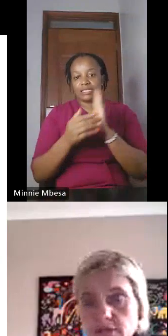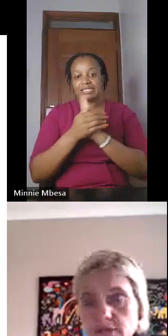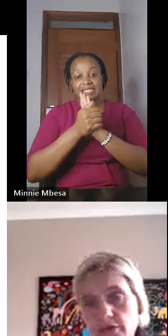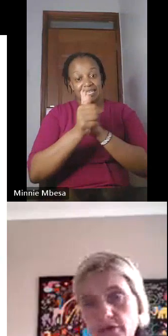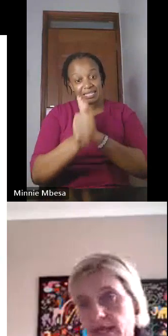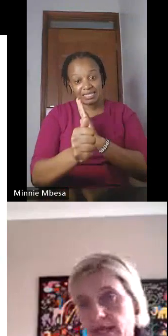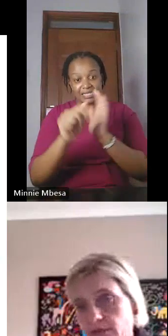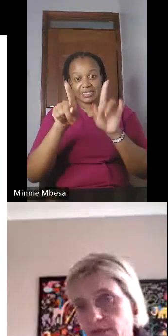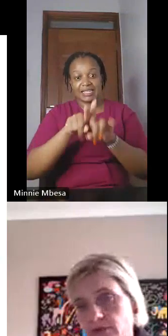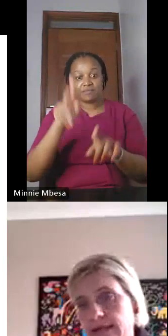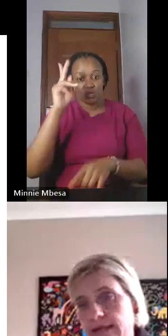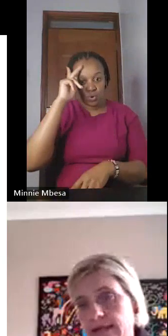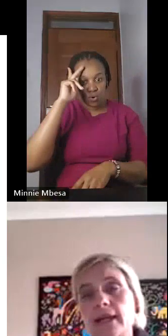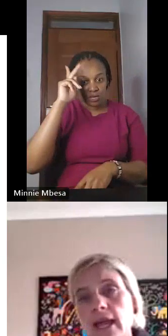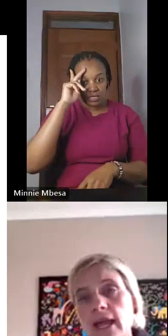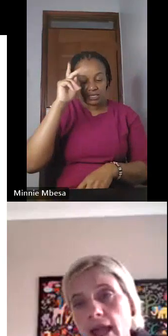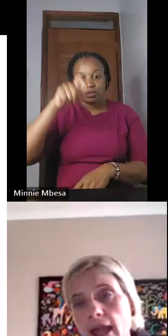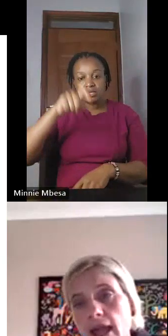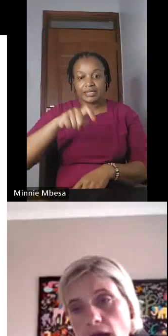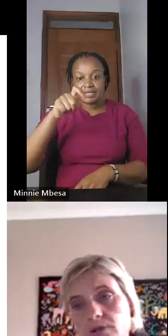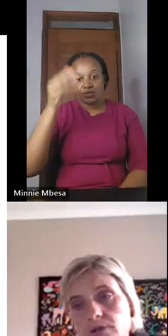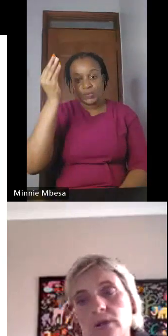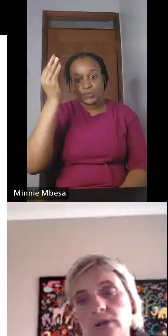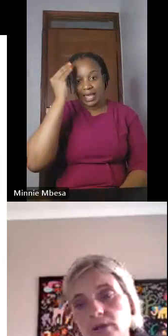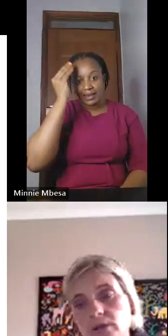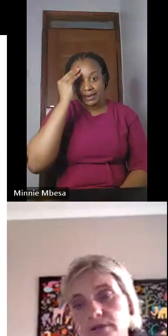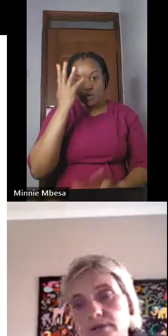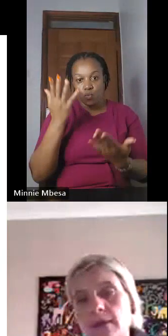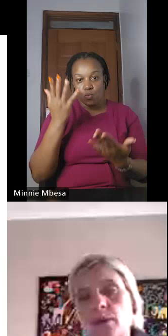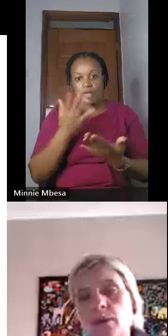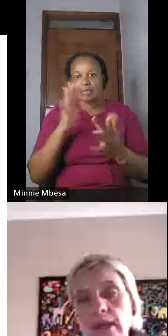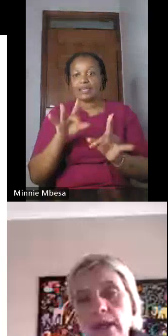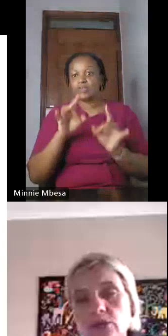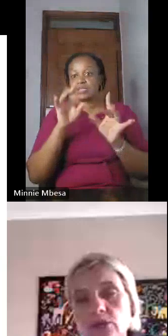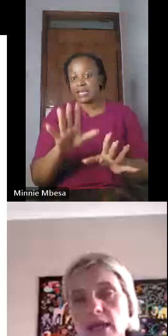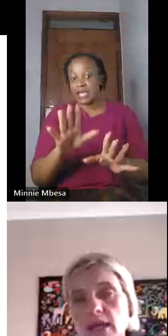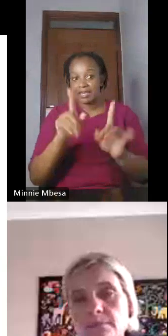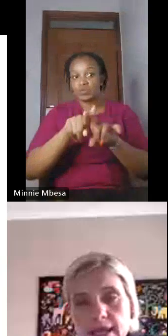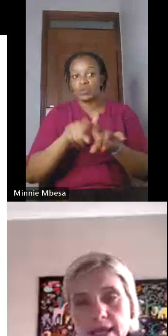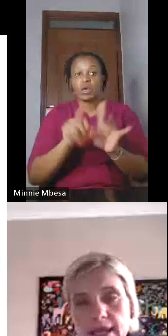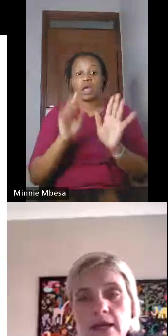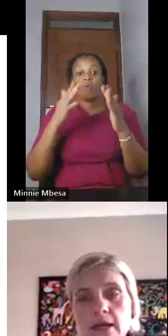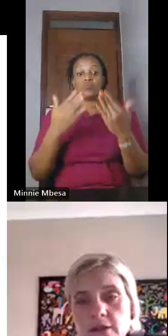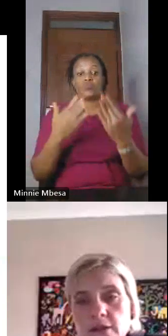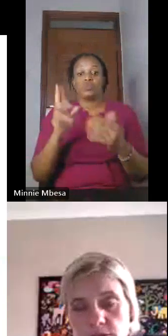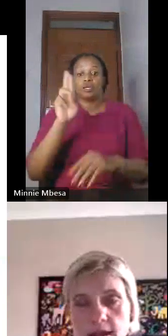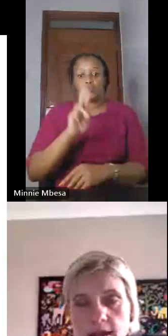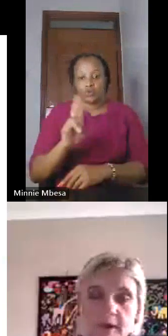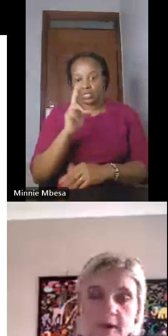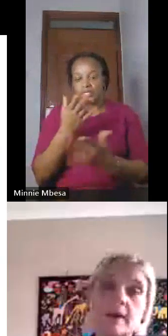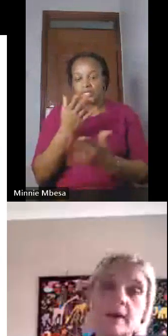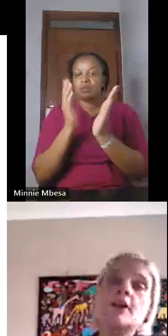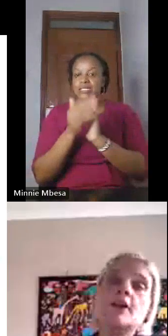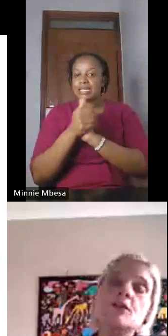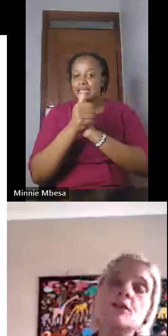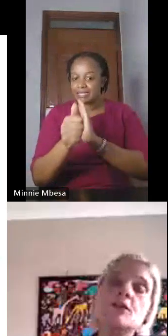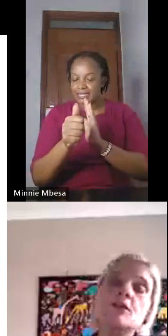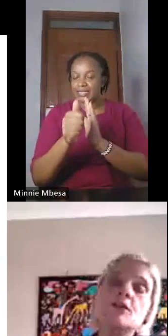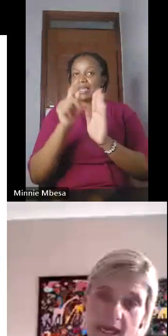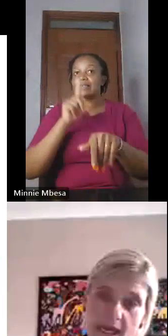you want to learn in Australia and how you will use them when you come back to